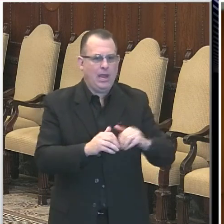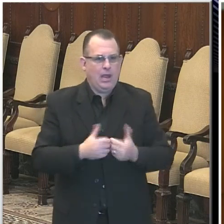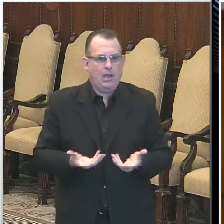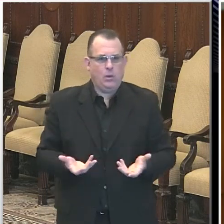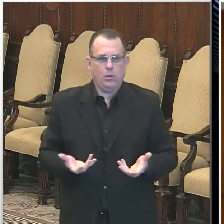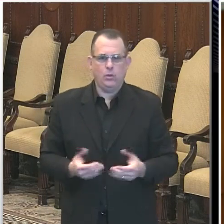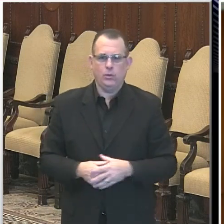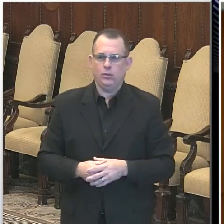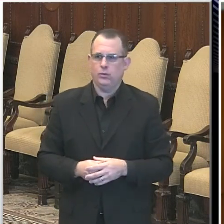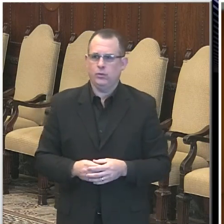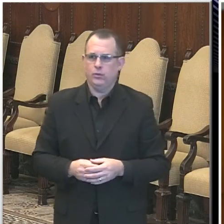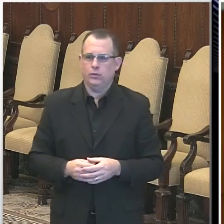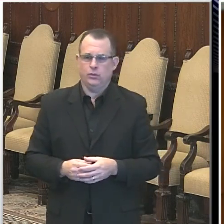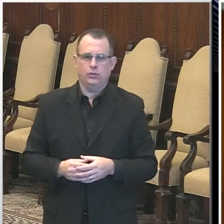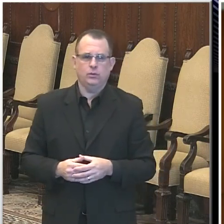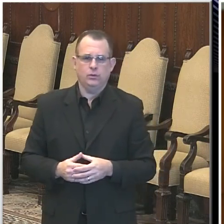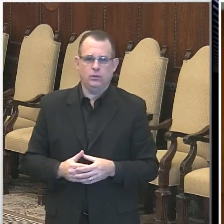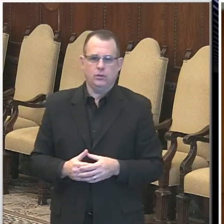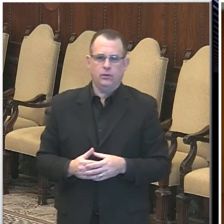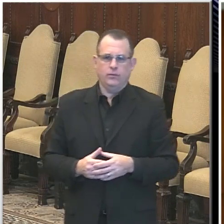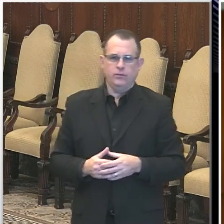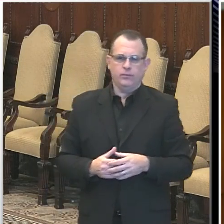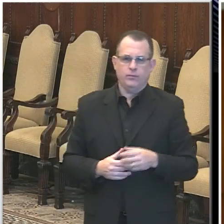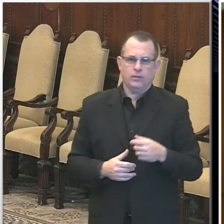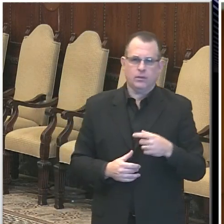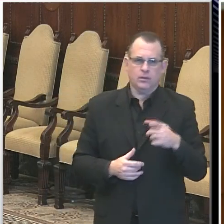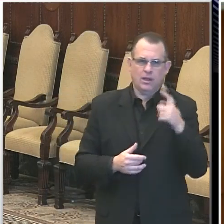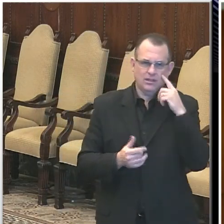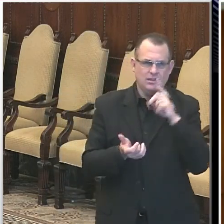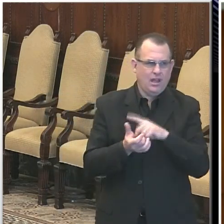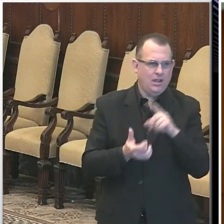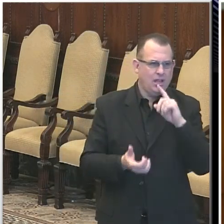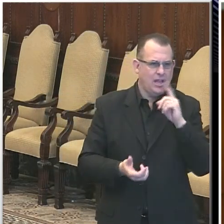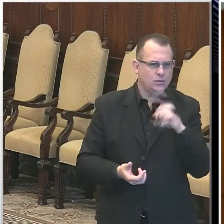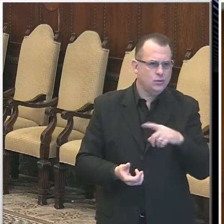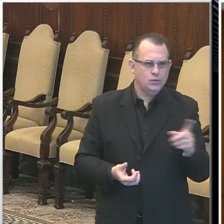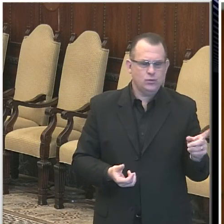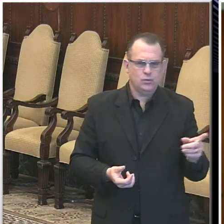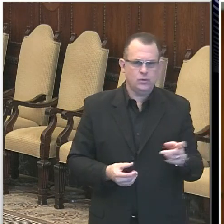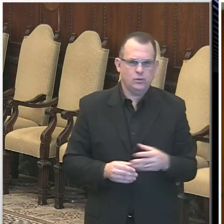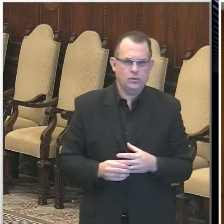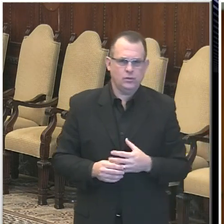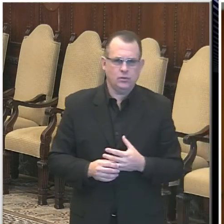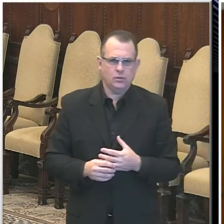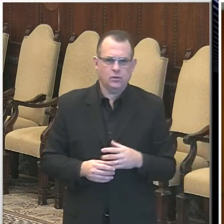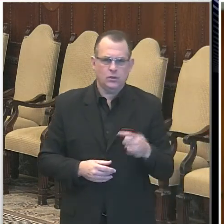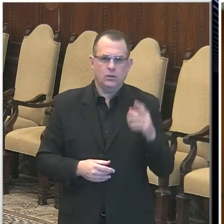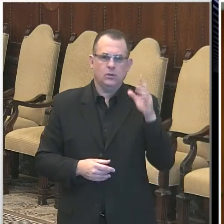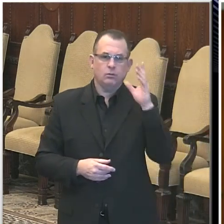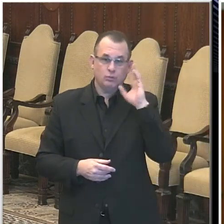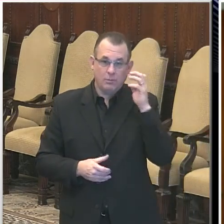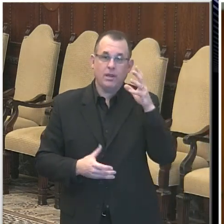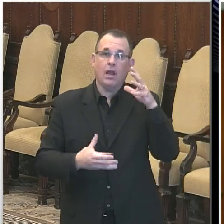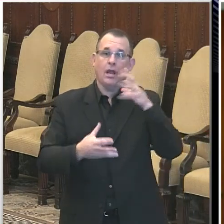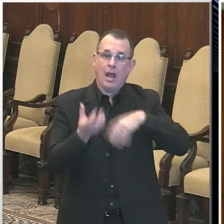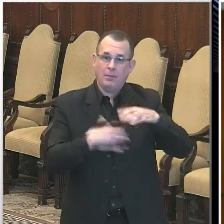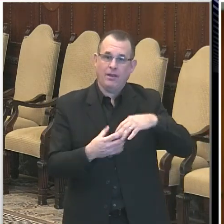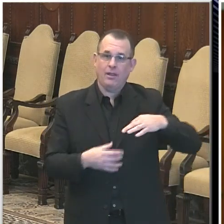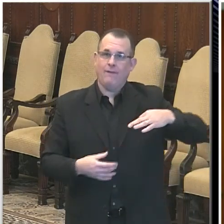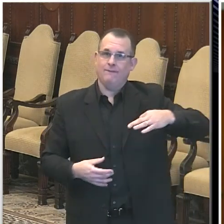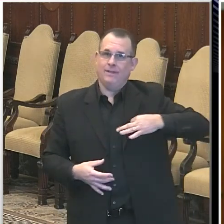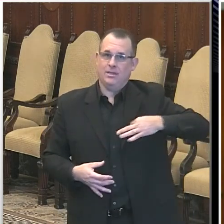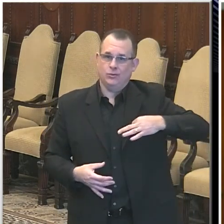medical staff, and I'm going to turn over to Brian Abernathy to talk about the finances. So the medical staff there are going to be a combination of volunteers with Medical Reserve